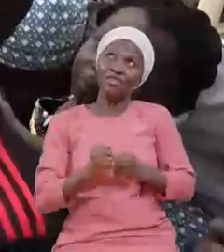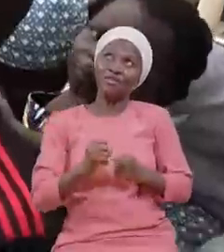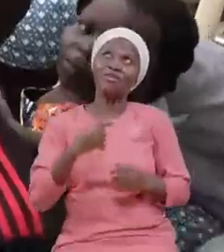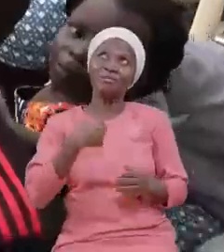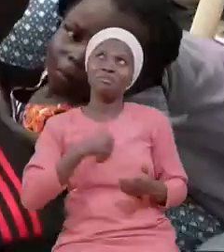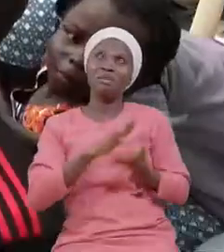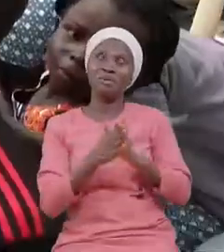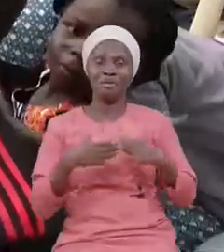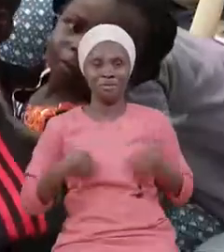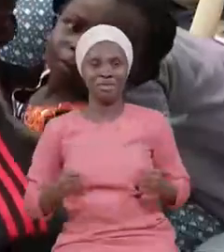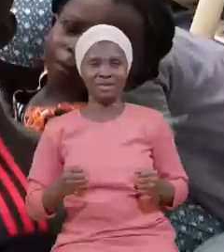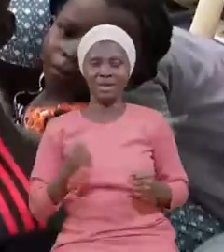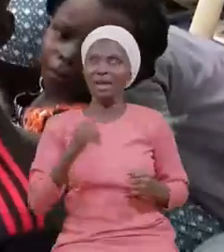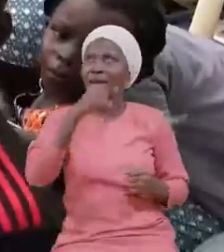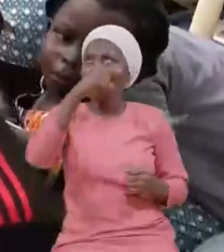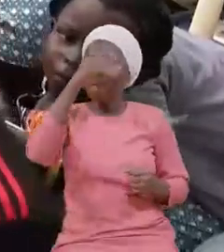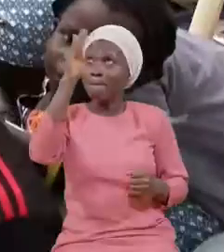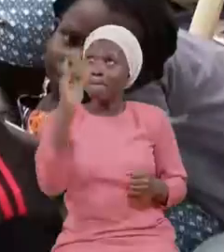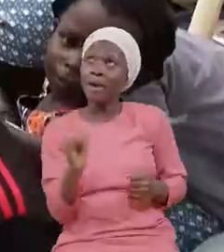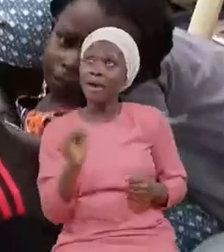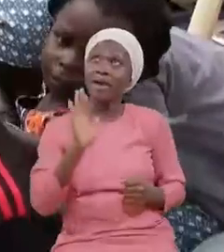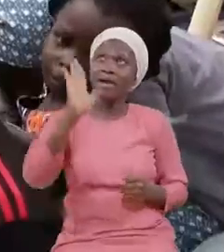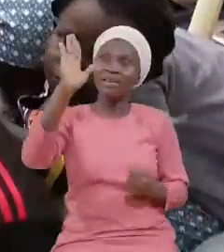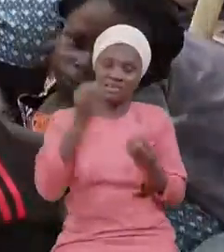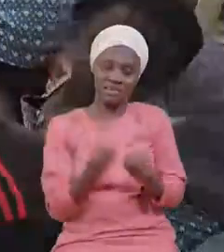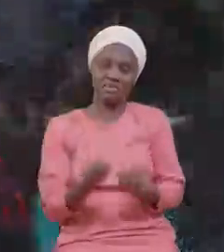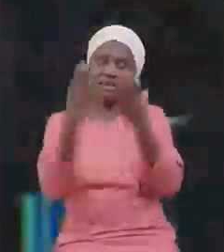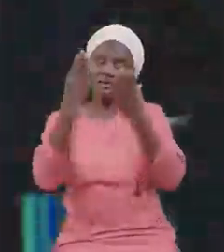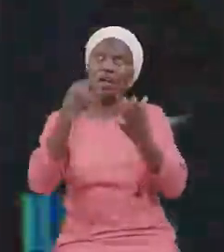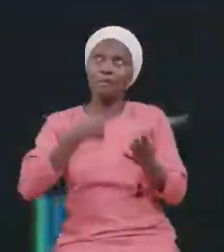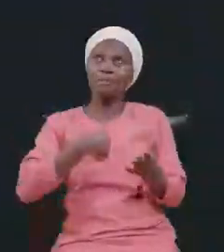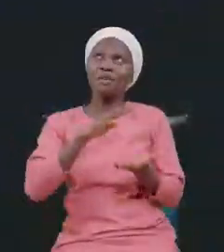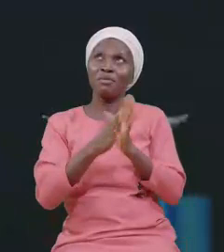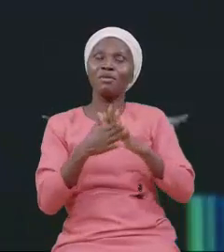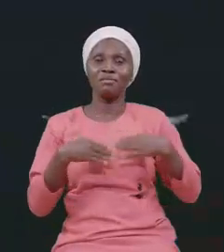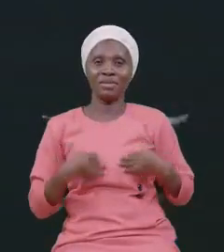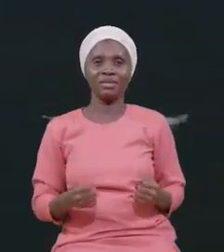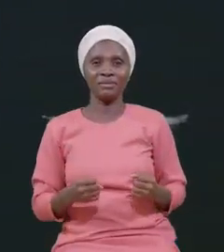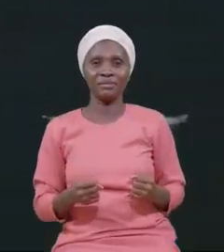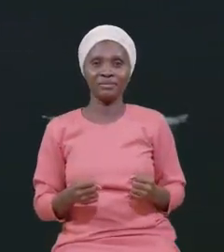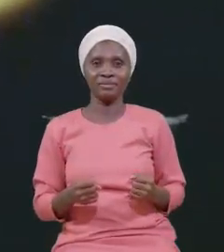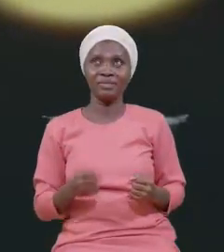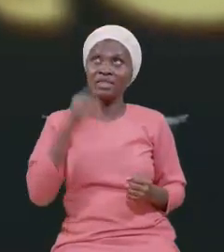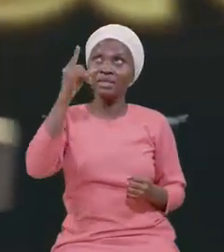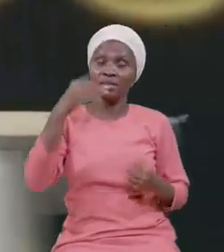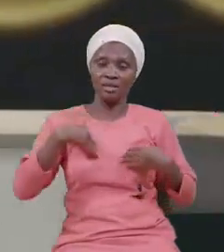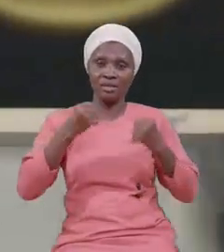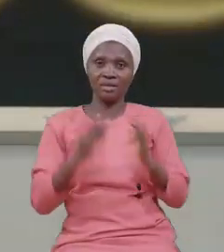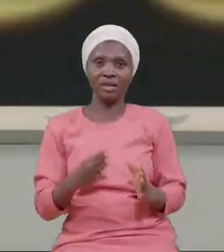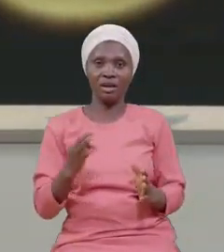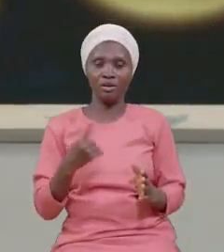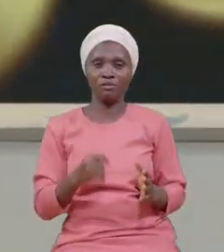sacrifice, I am healed. The healer of the sick